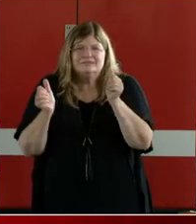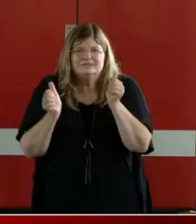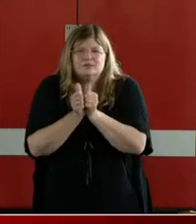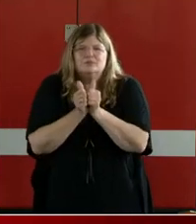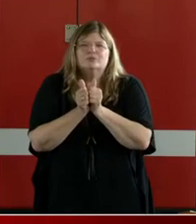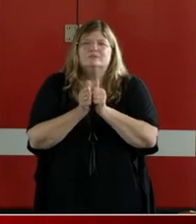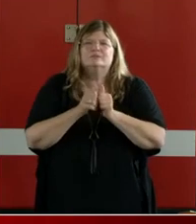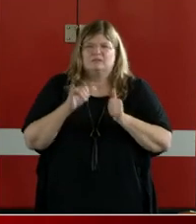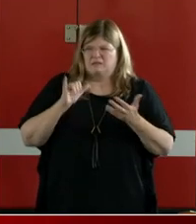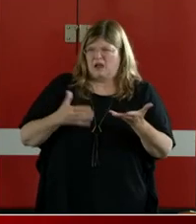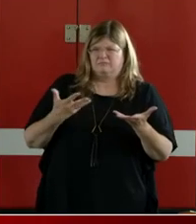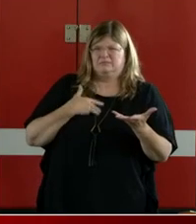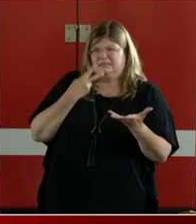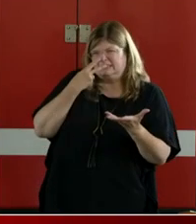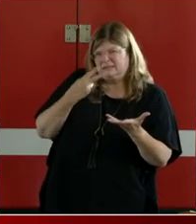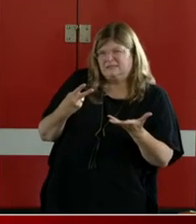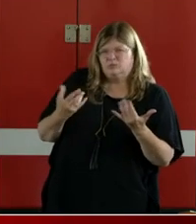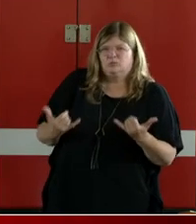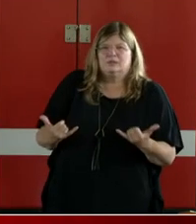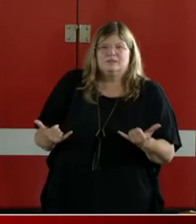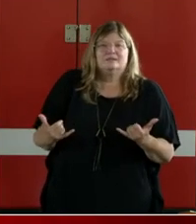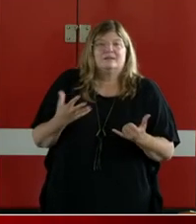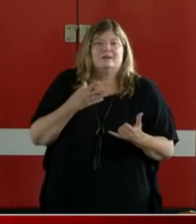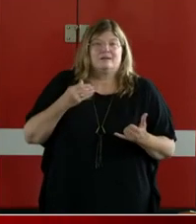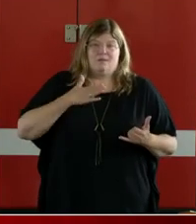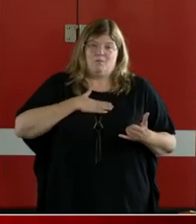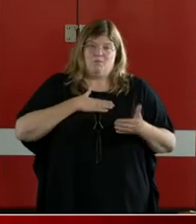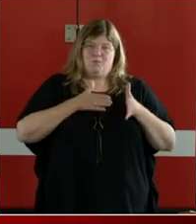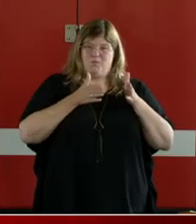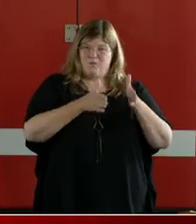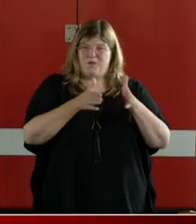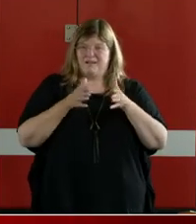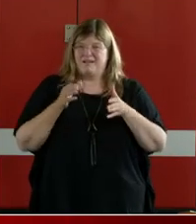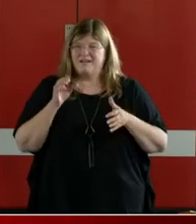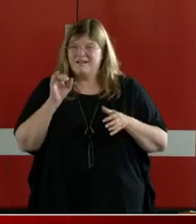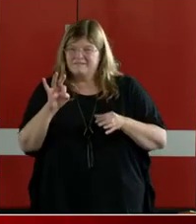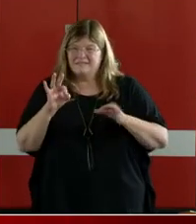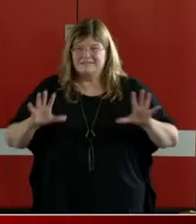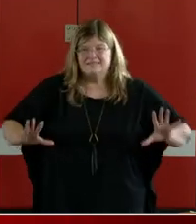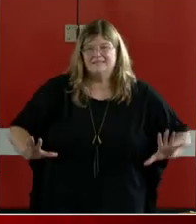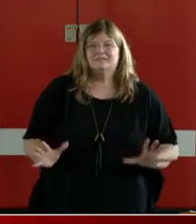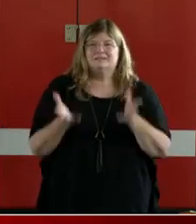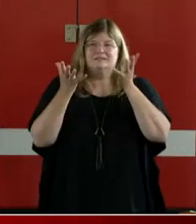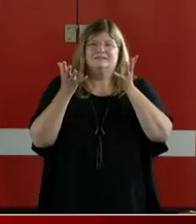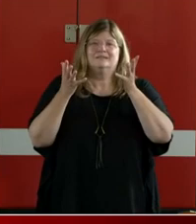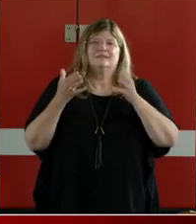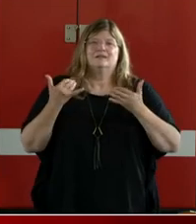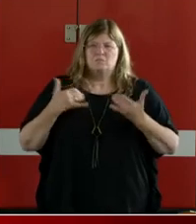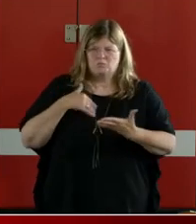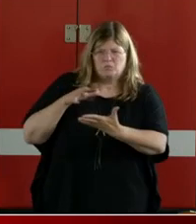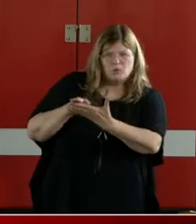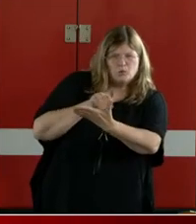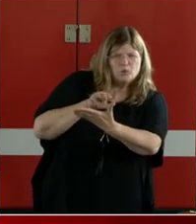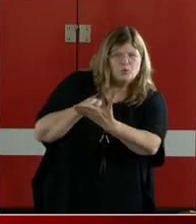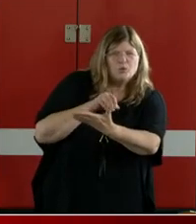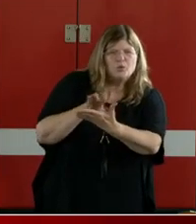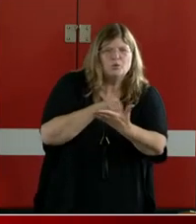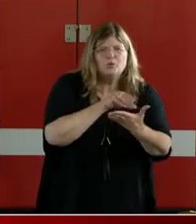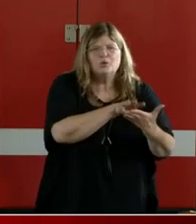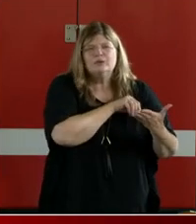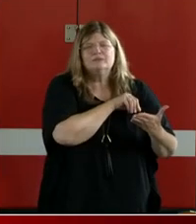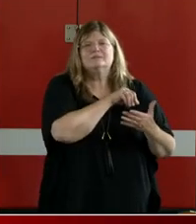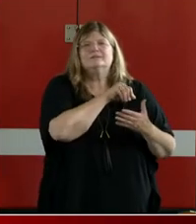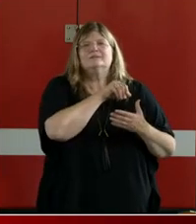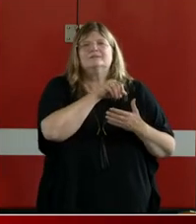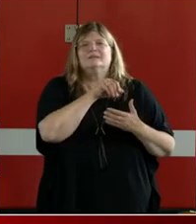really, you know, kind of my style is I needed to spend time, learn about the organization. The organization needed to learn